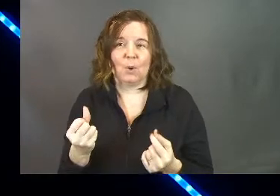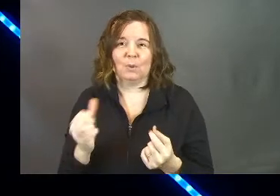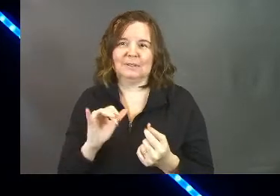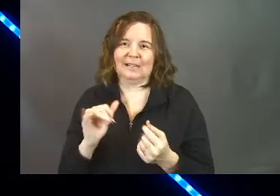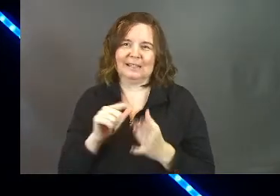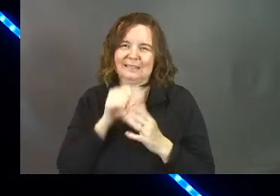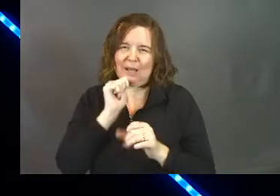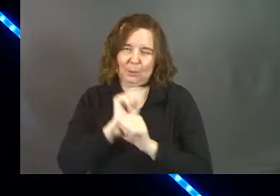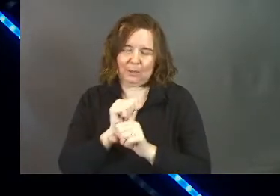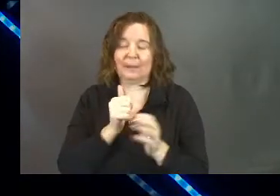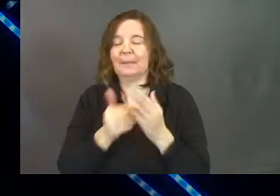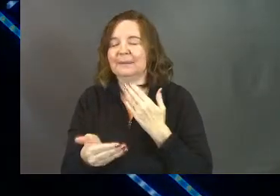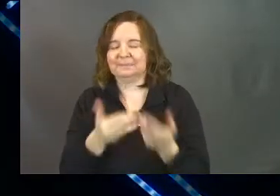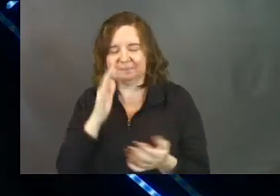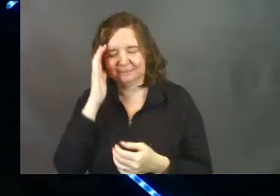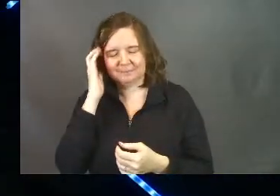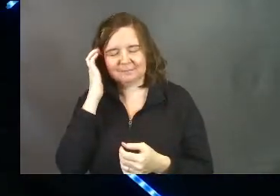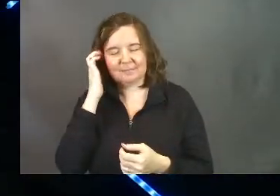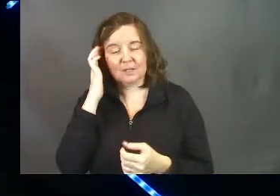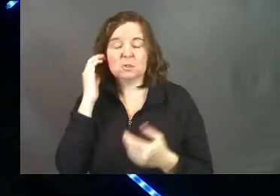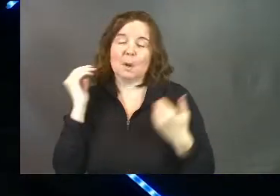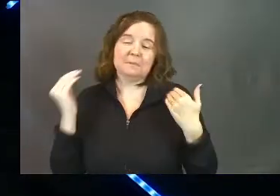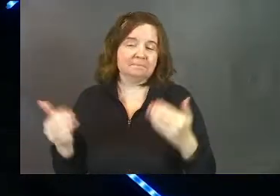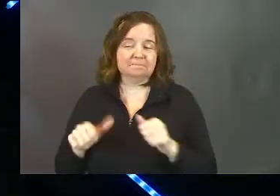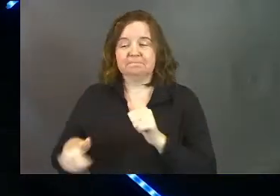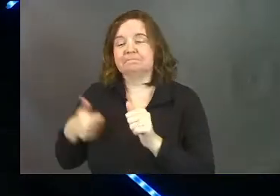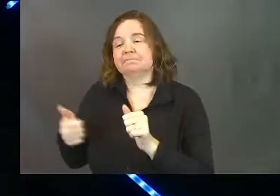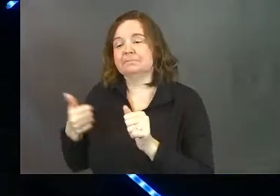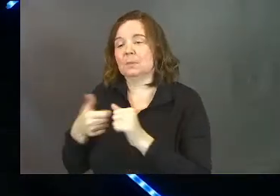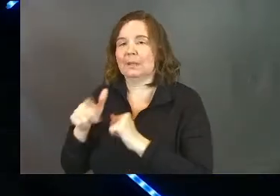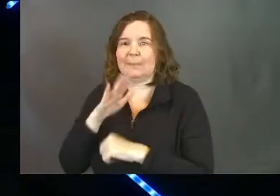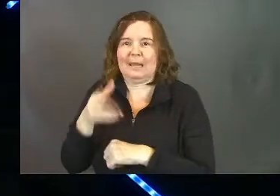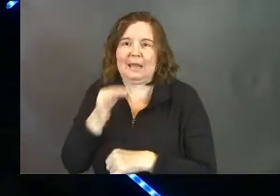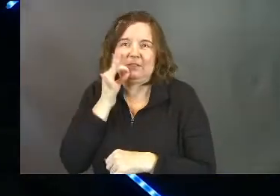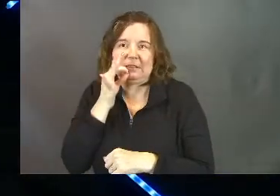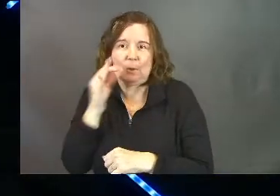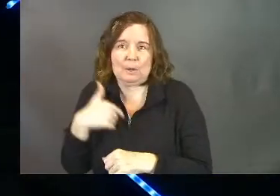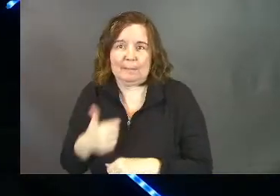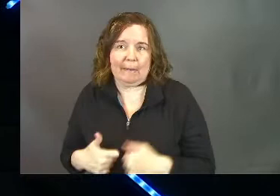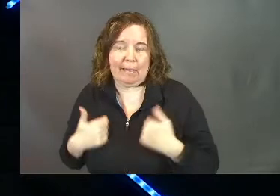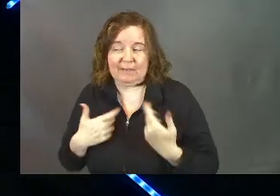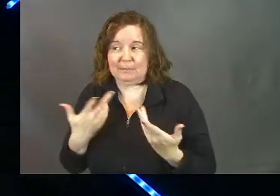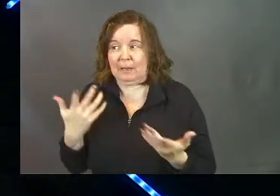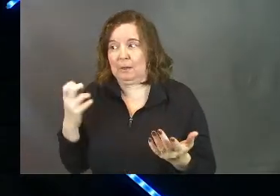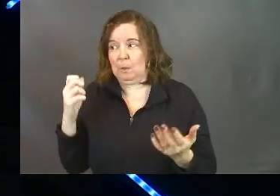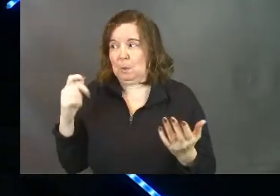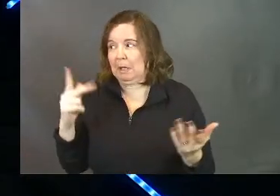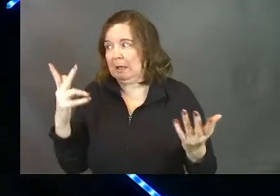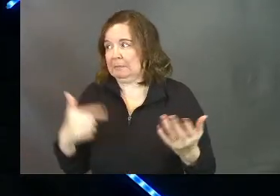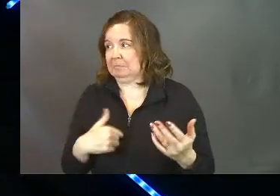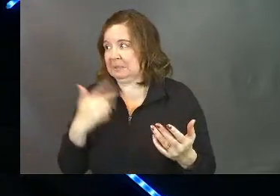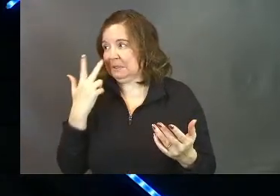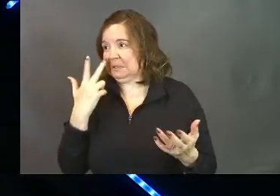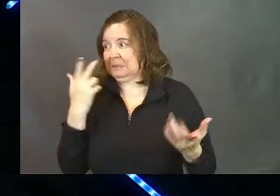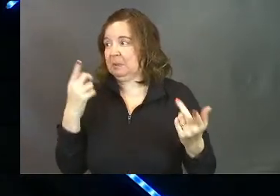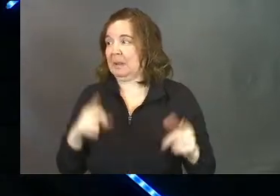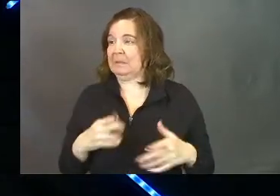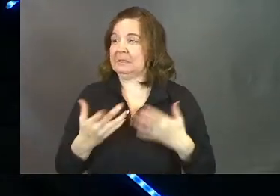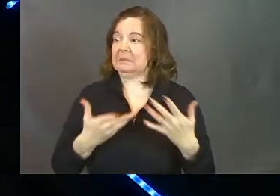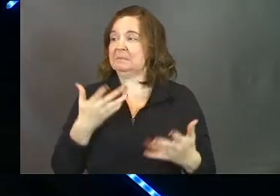like, it's not working. But so I hiked through the woods with these guys. I've never smoked weed in my life. And I'm like, okay, you know, let's see what happens